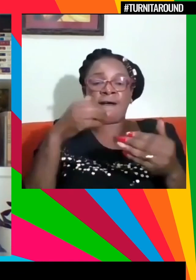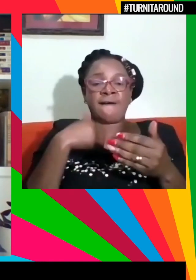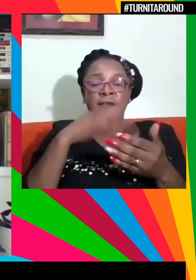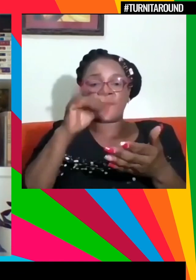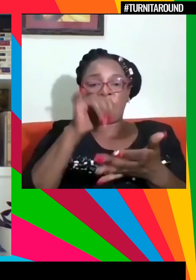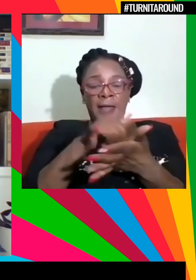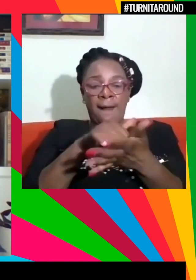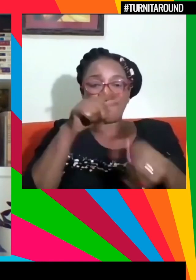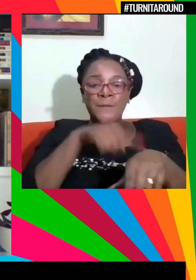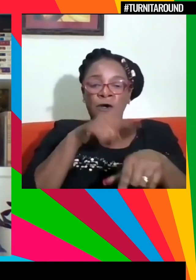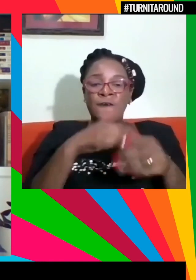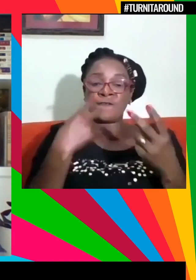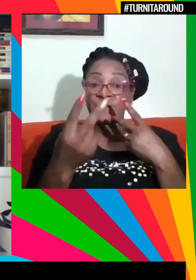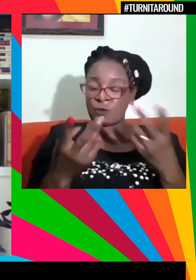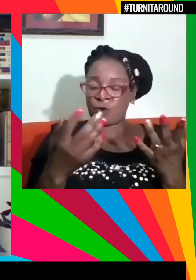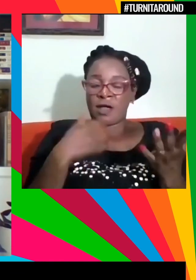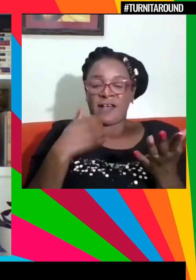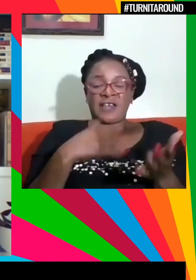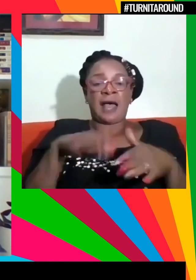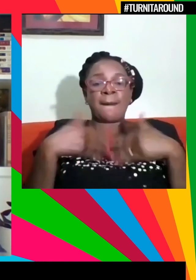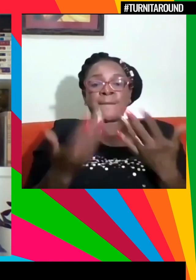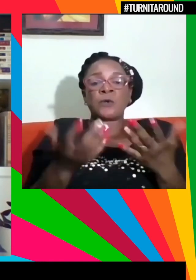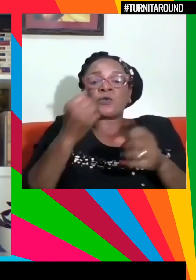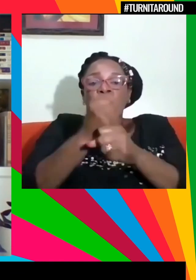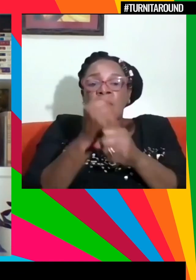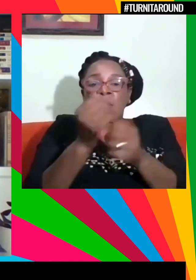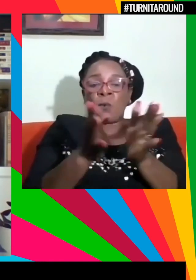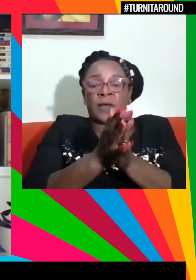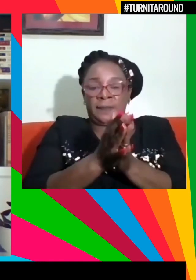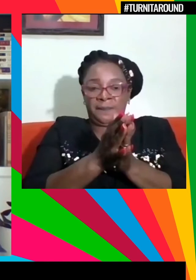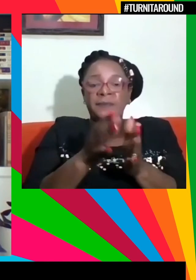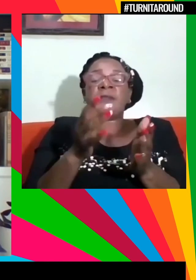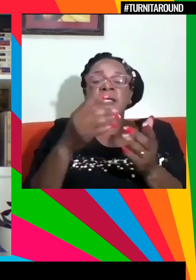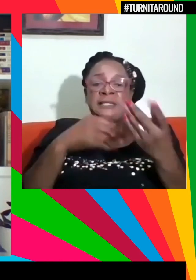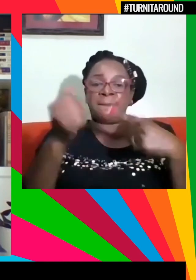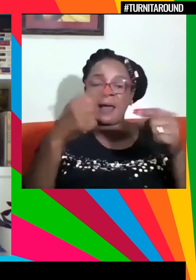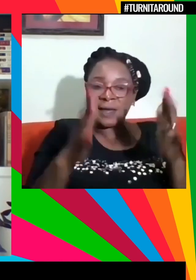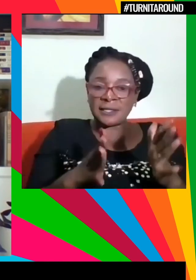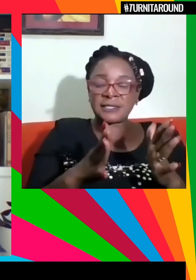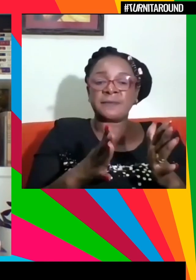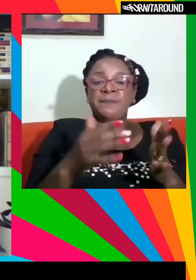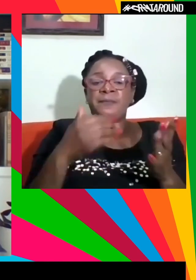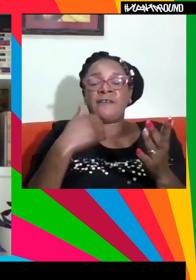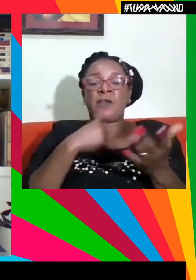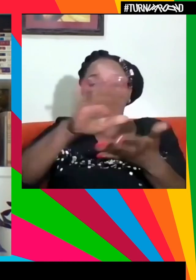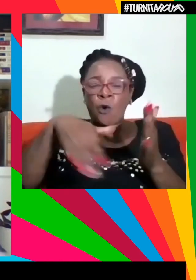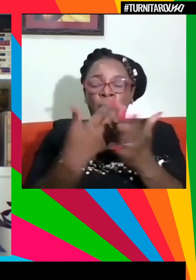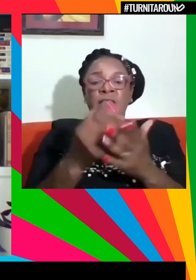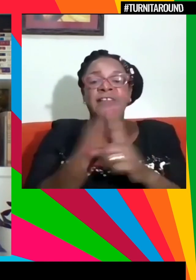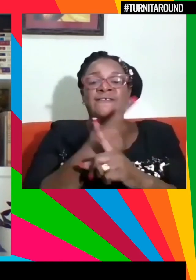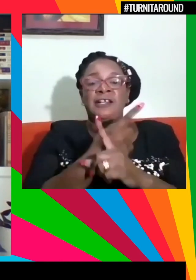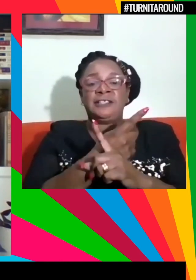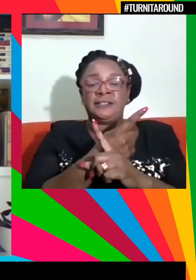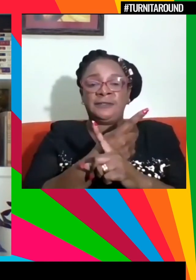through the same engineering process. It's really about, you know, working with our sourcing teams, working with our suppliers, working with, you know, all the different